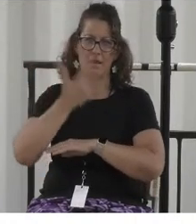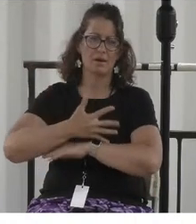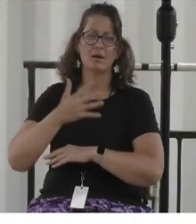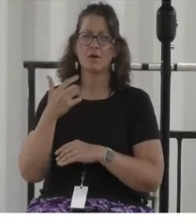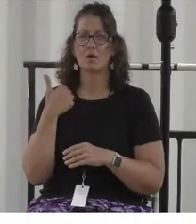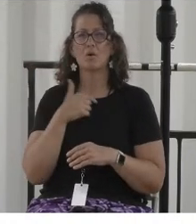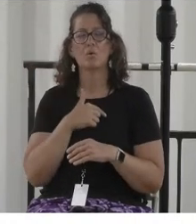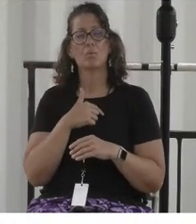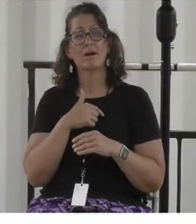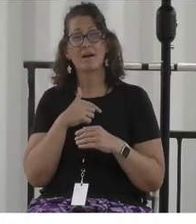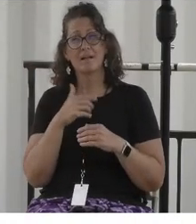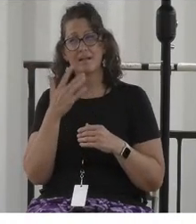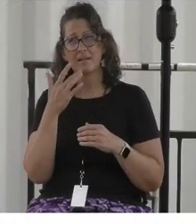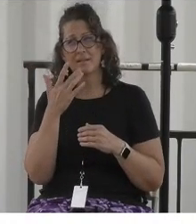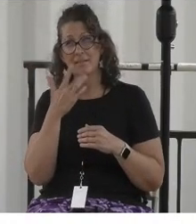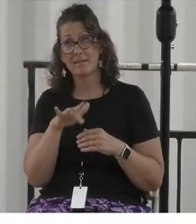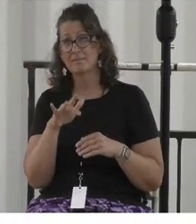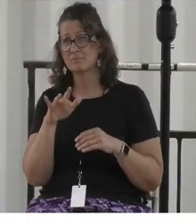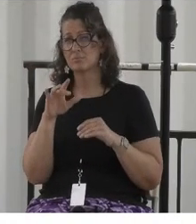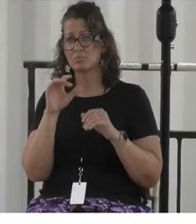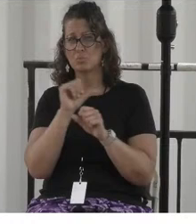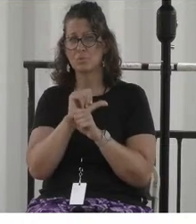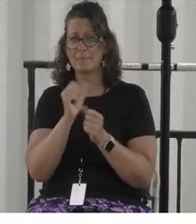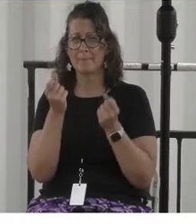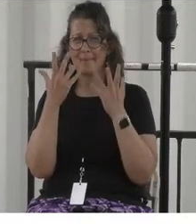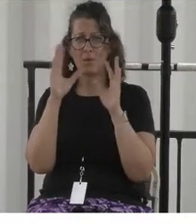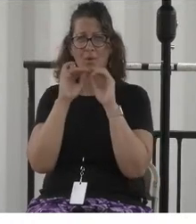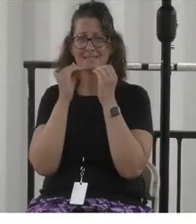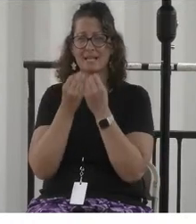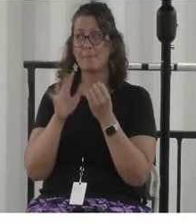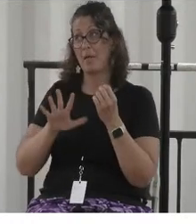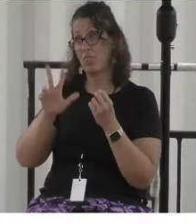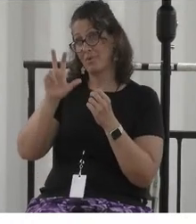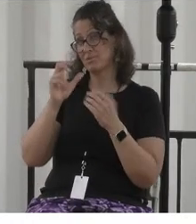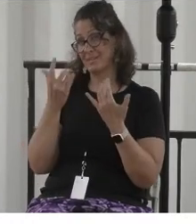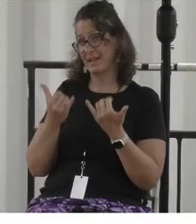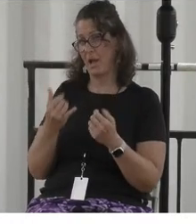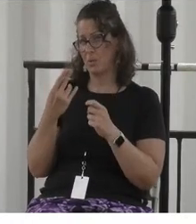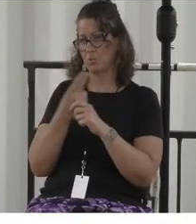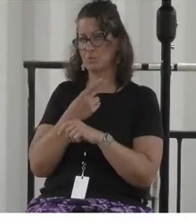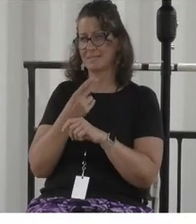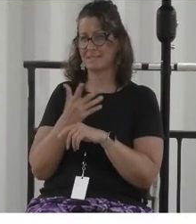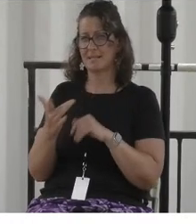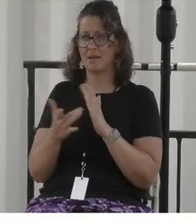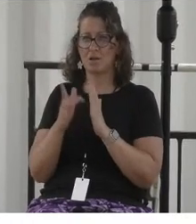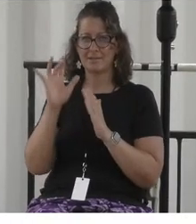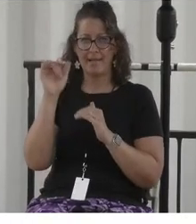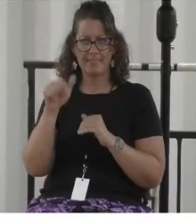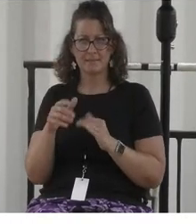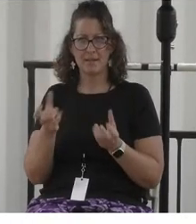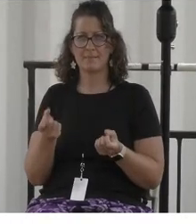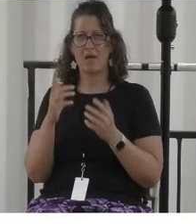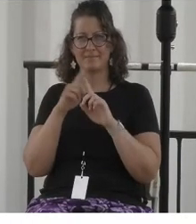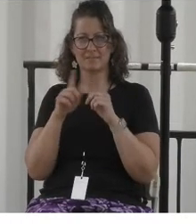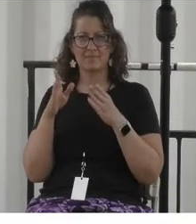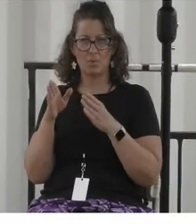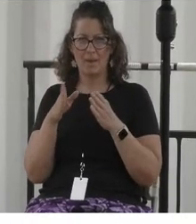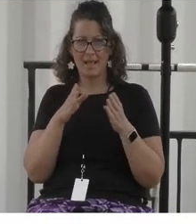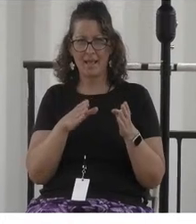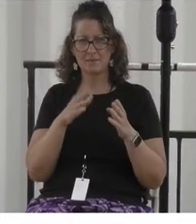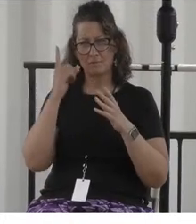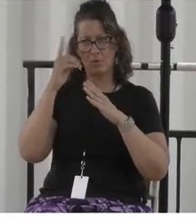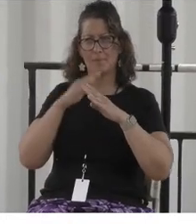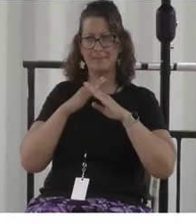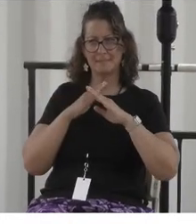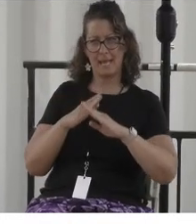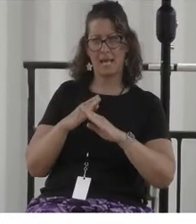We're privileged to work with so many wonderful organizations, about 300 of them now, that are using technologies like this in lots of different ways to